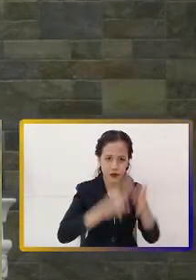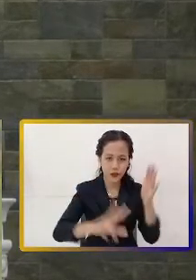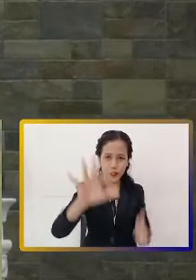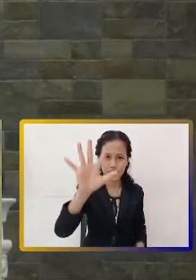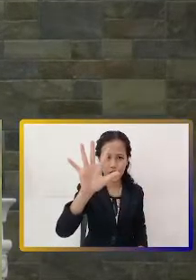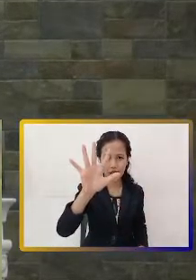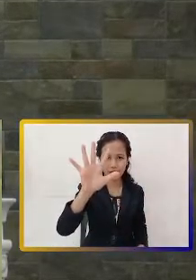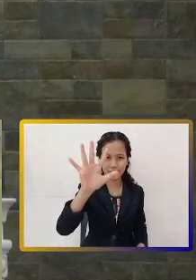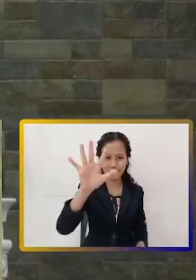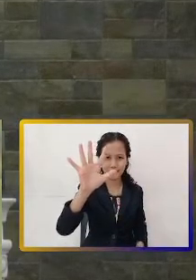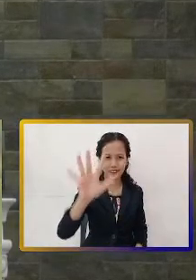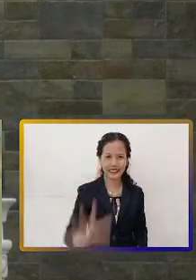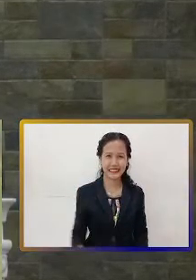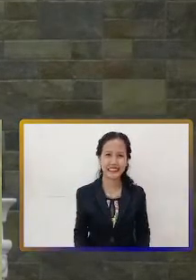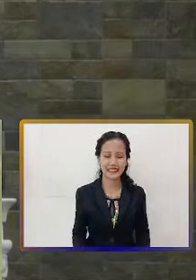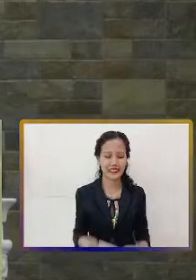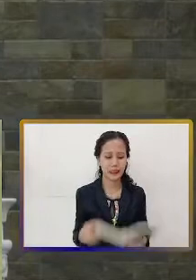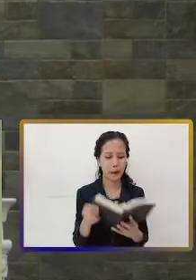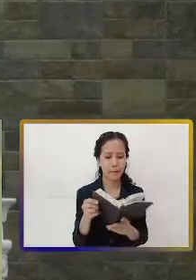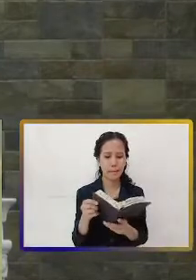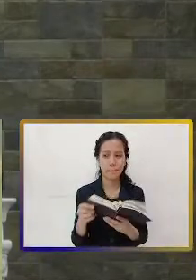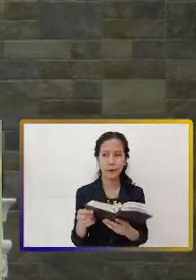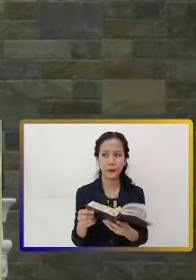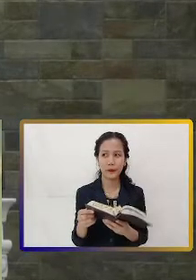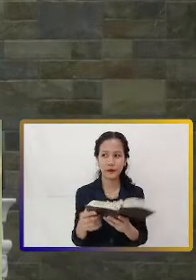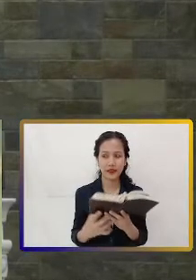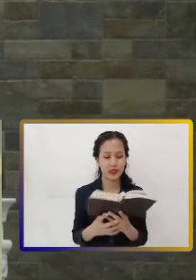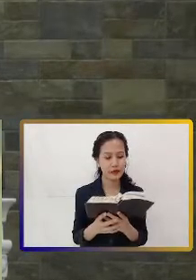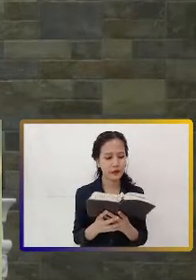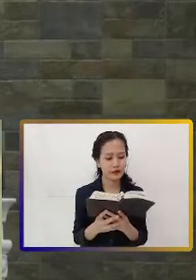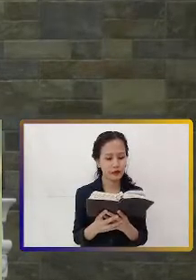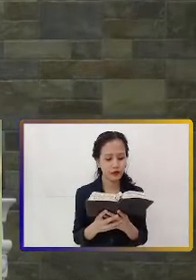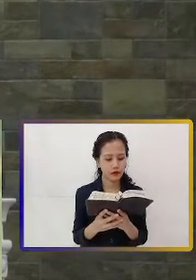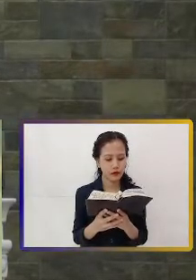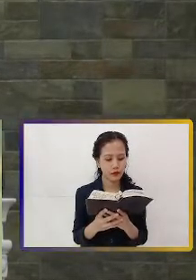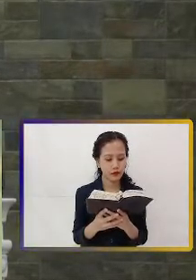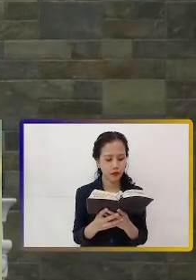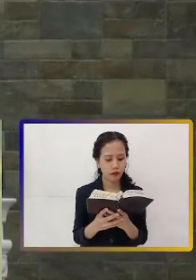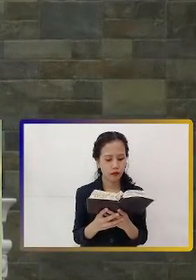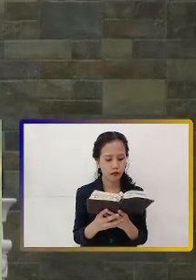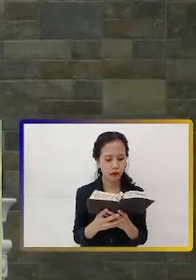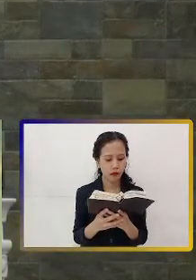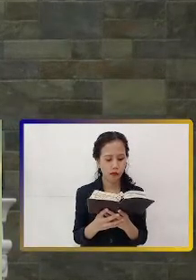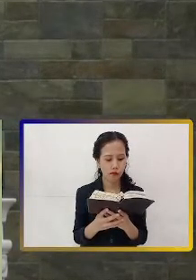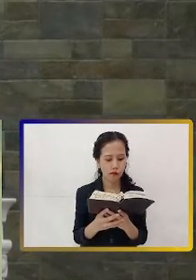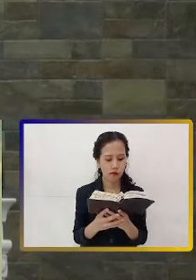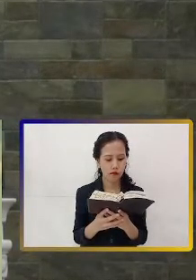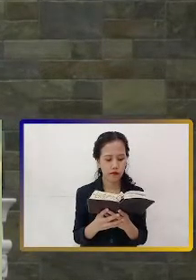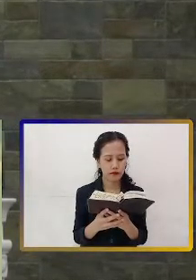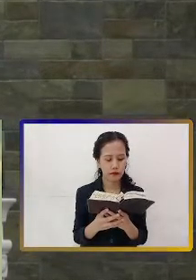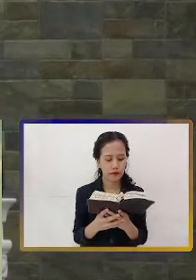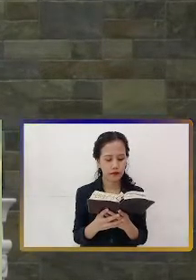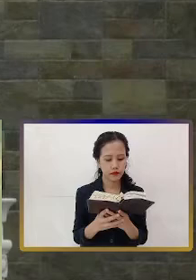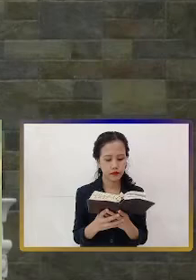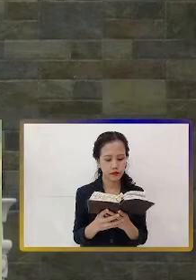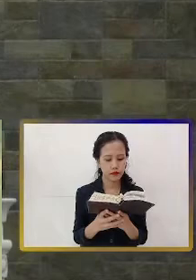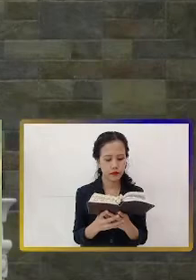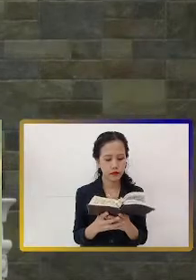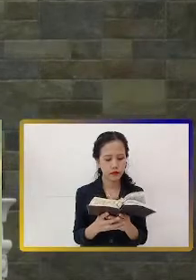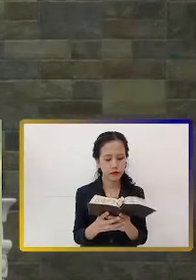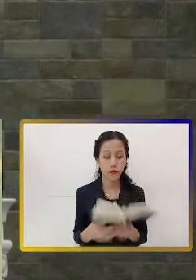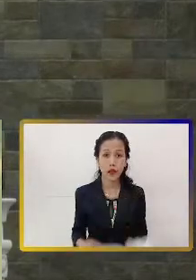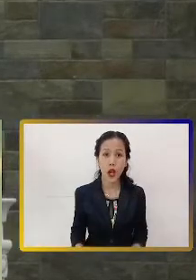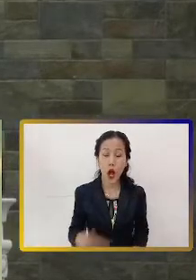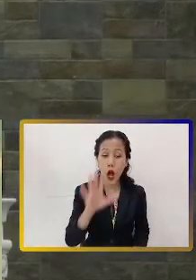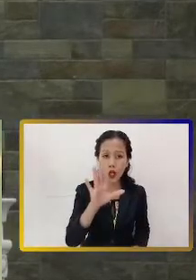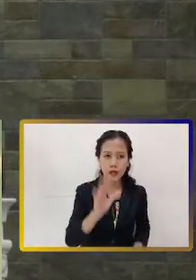Gibeon, the Lord appeared to Solomon in a dream by night. And by the way, para maunawaan po natin, binabasa natin, this is